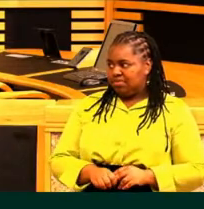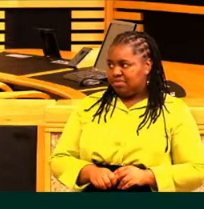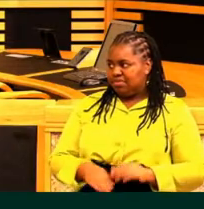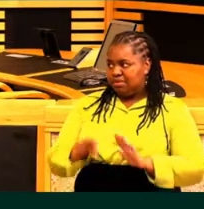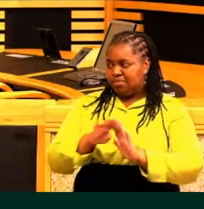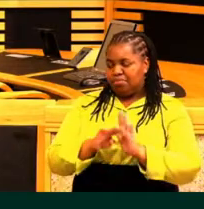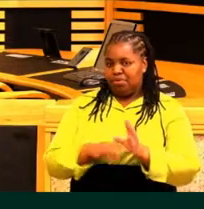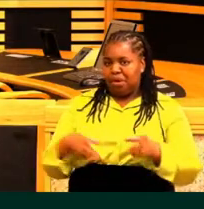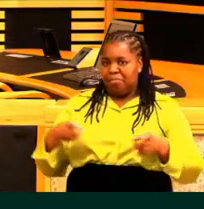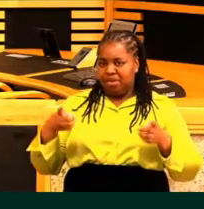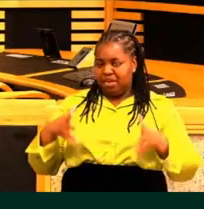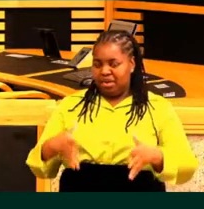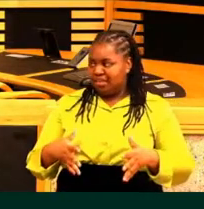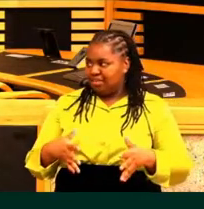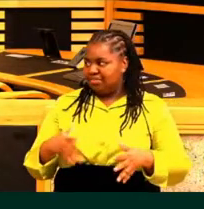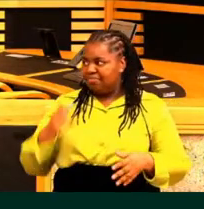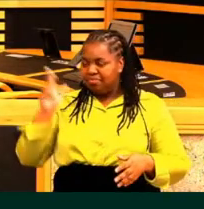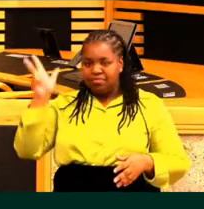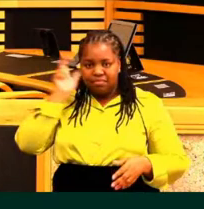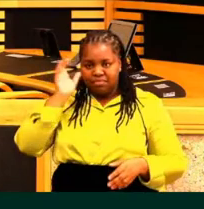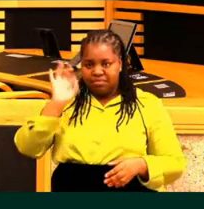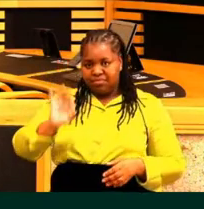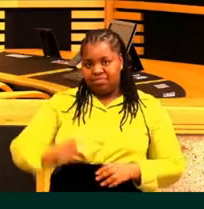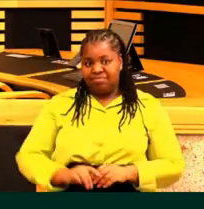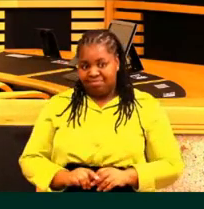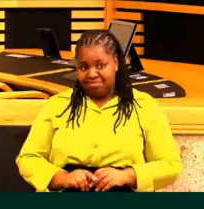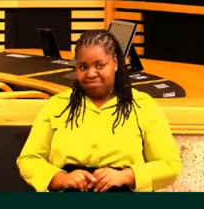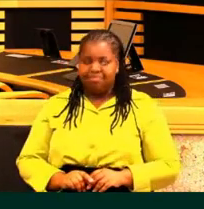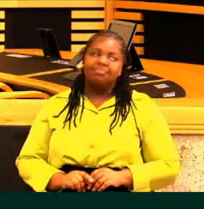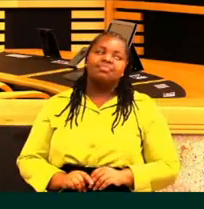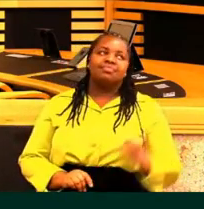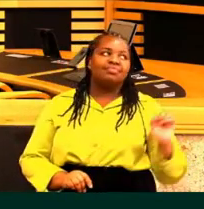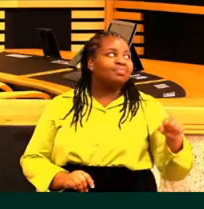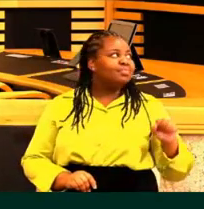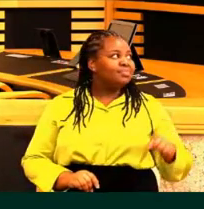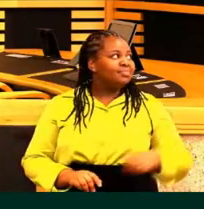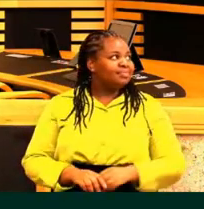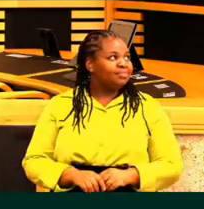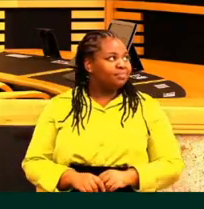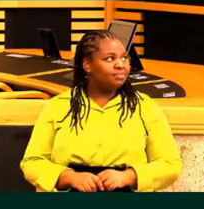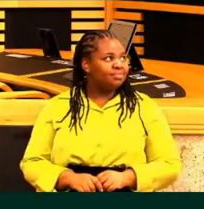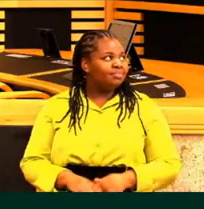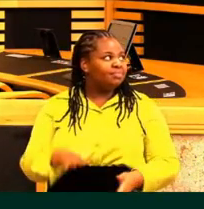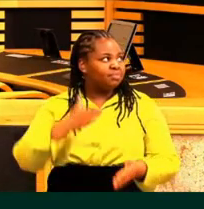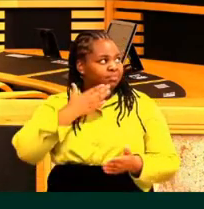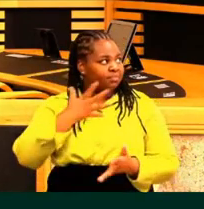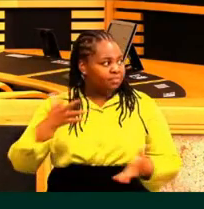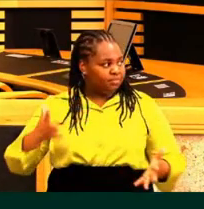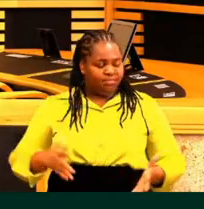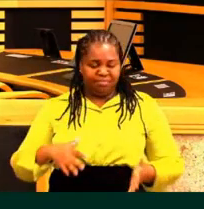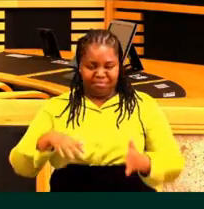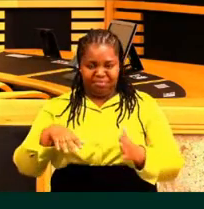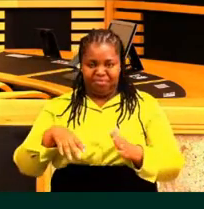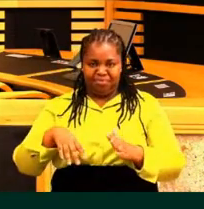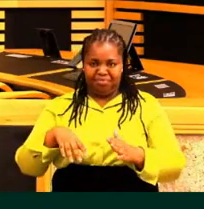program director and my Audible thank you so much program director